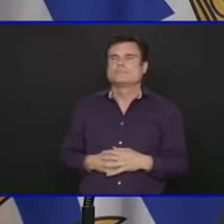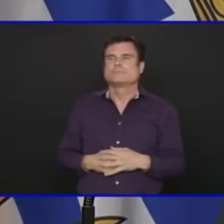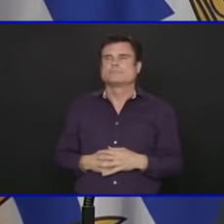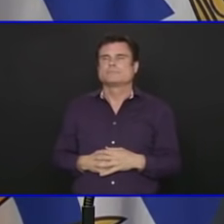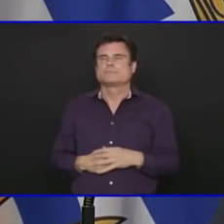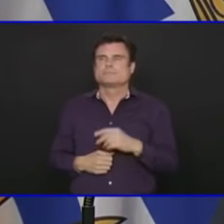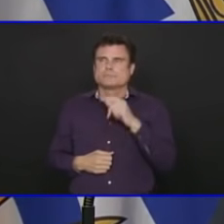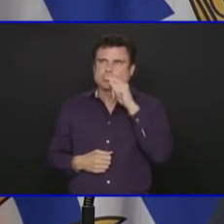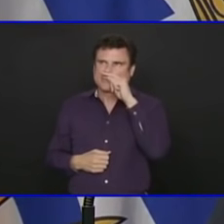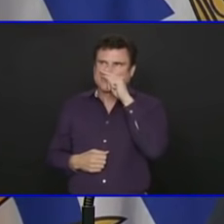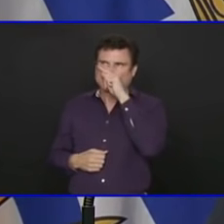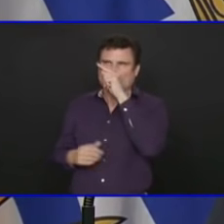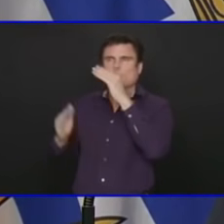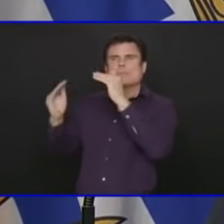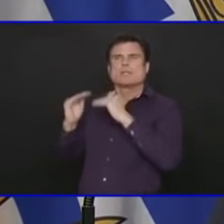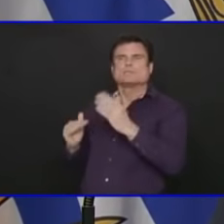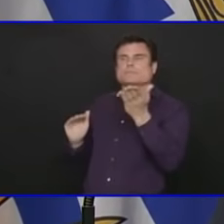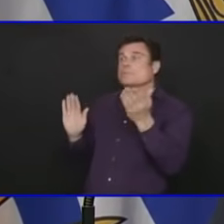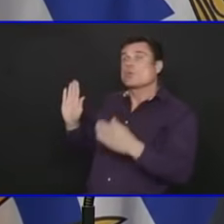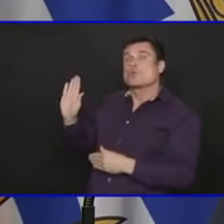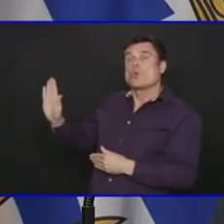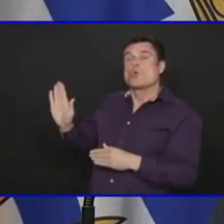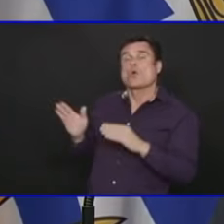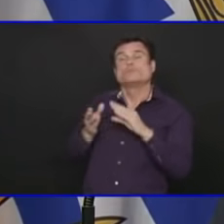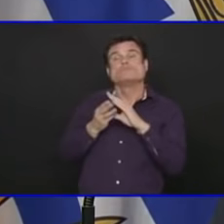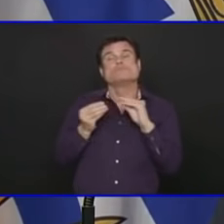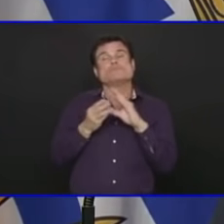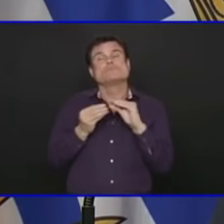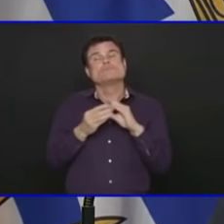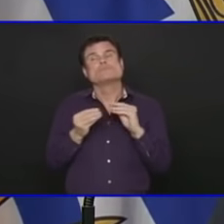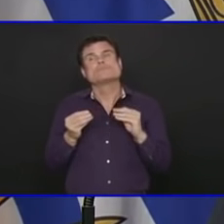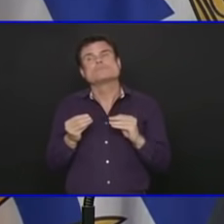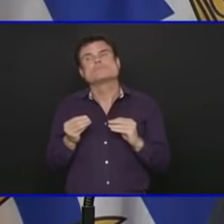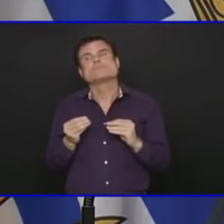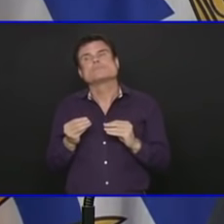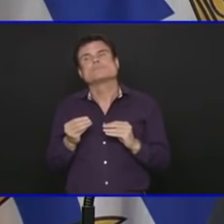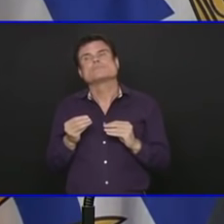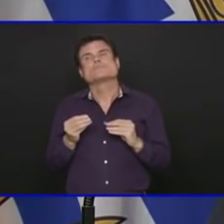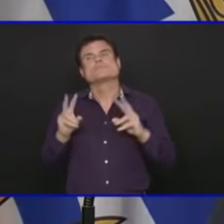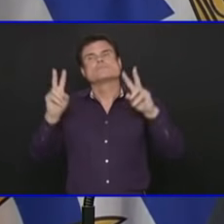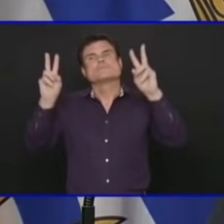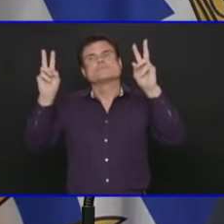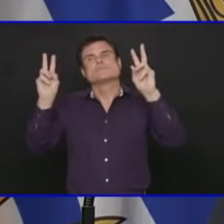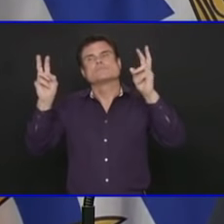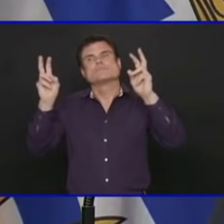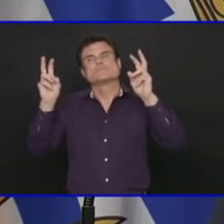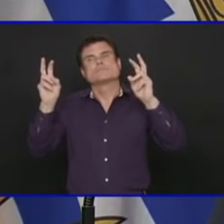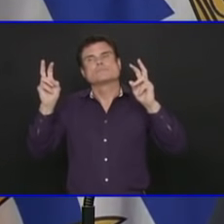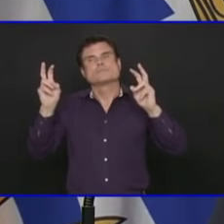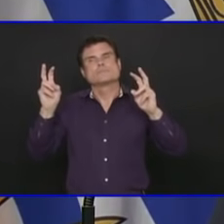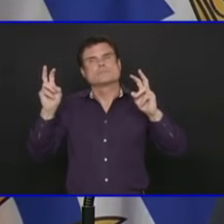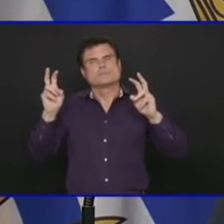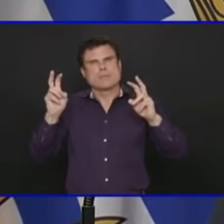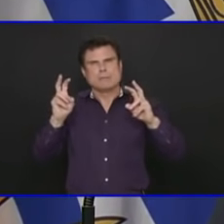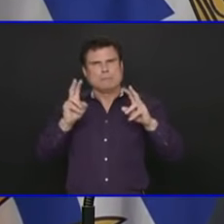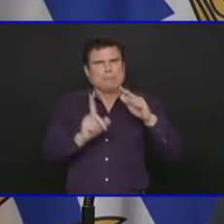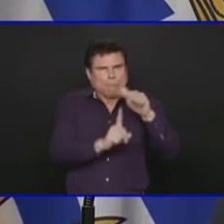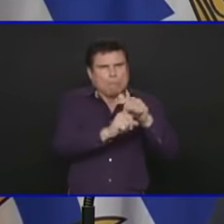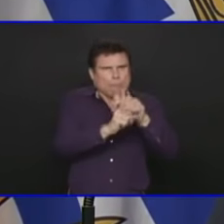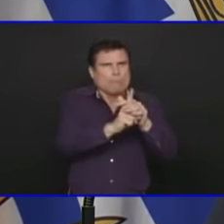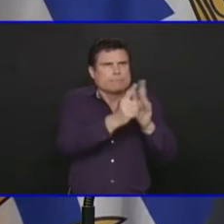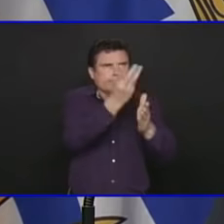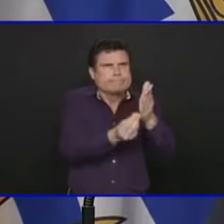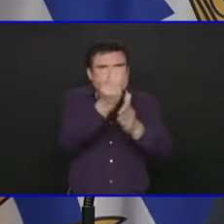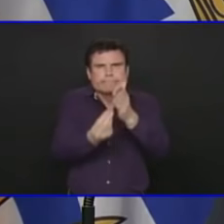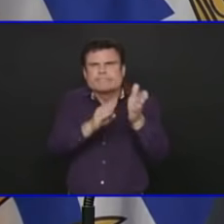could be indirectly related and then talked about people perhaps not going to ER. Are there other issues that may